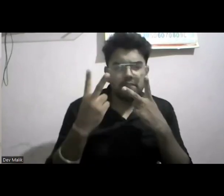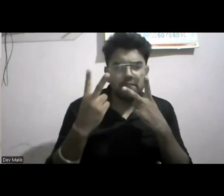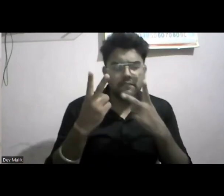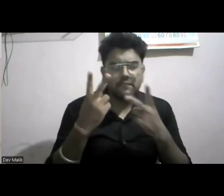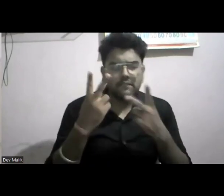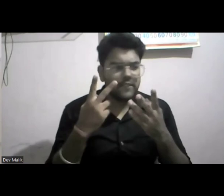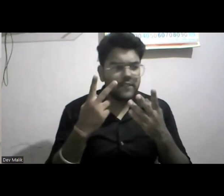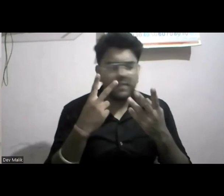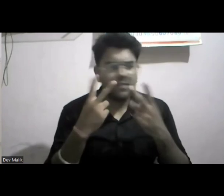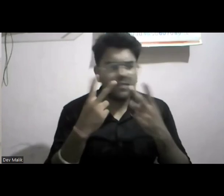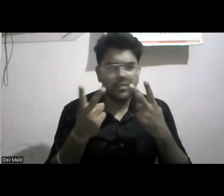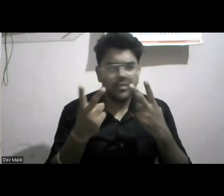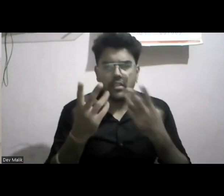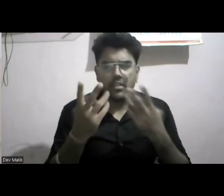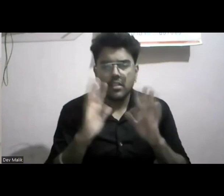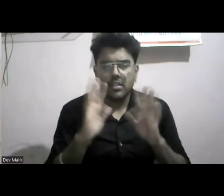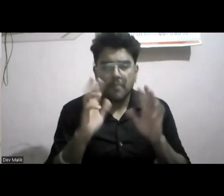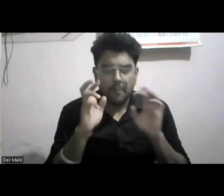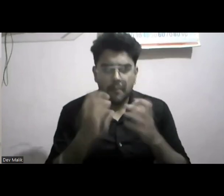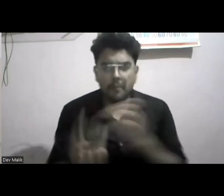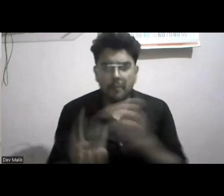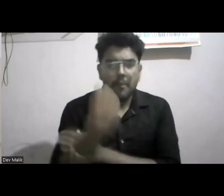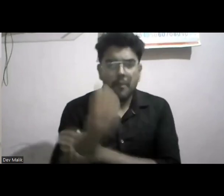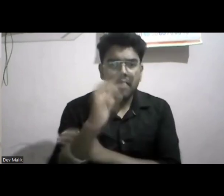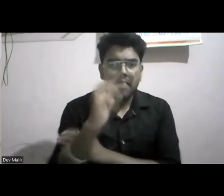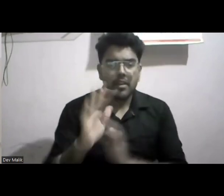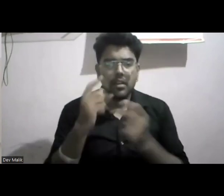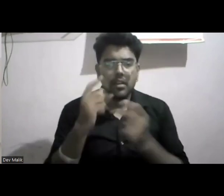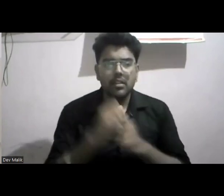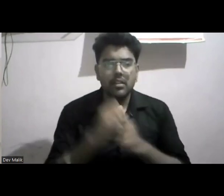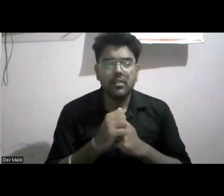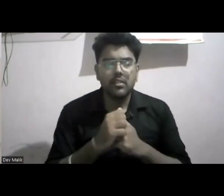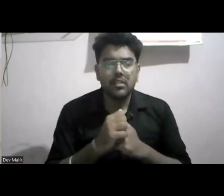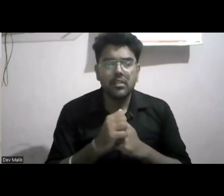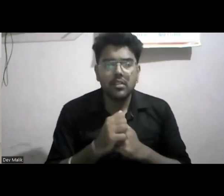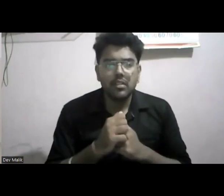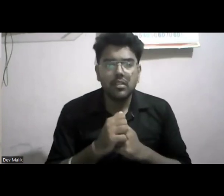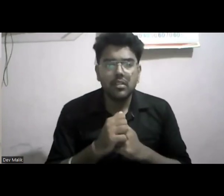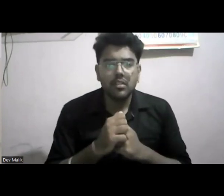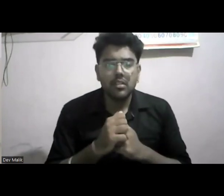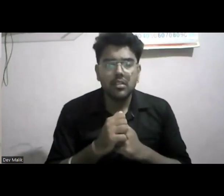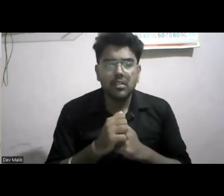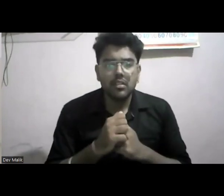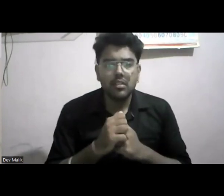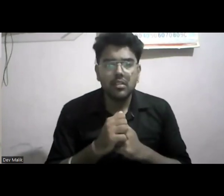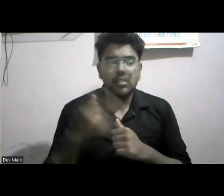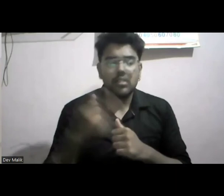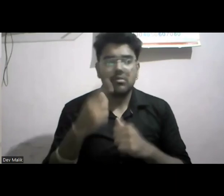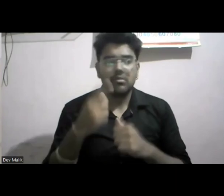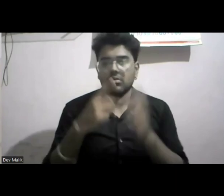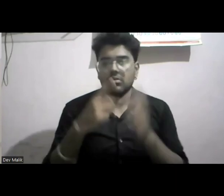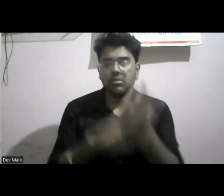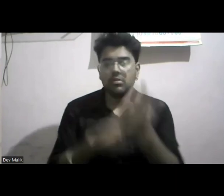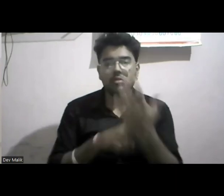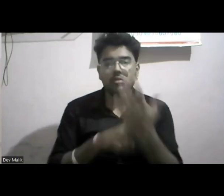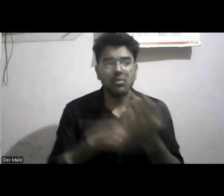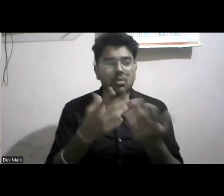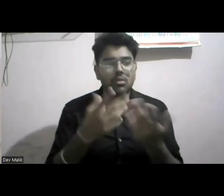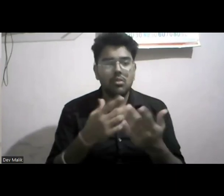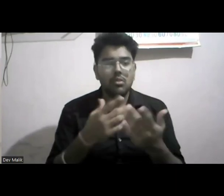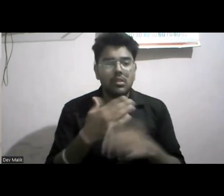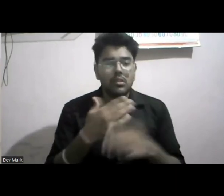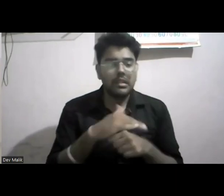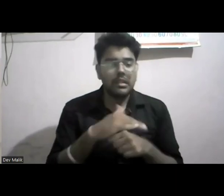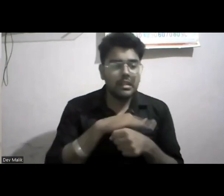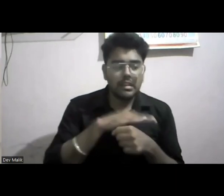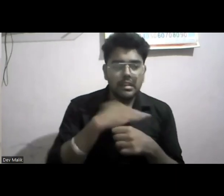actually think that Odin is giving him signs and symbols so as to make a sacrifice, and that is